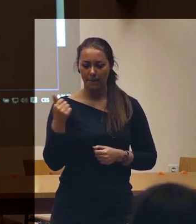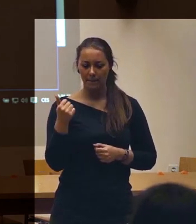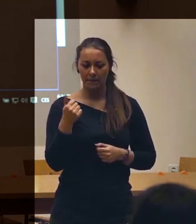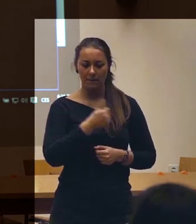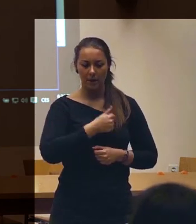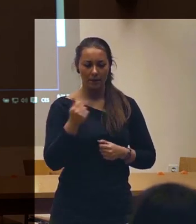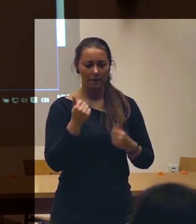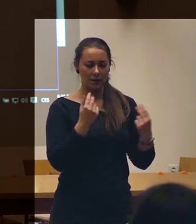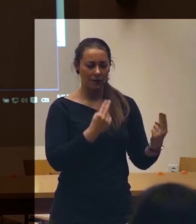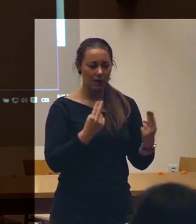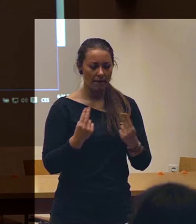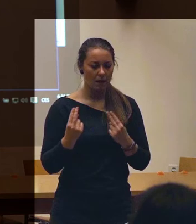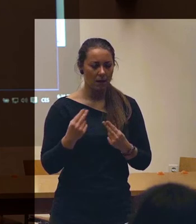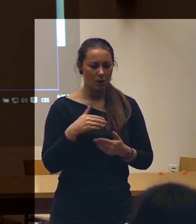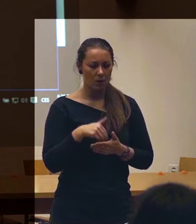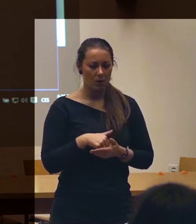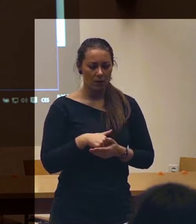of Freedom